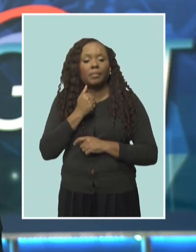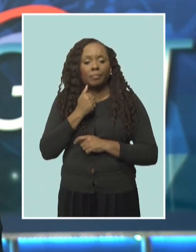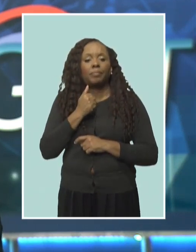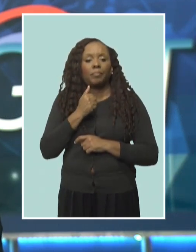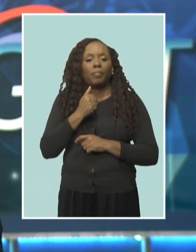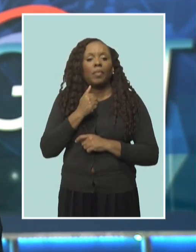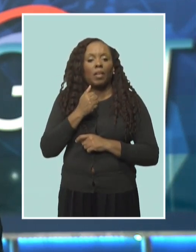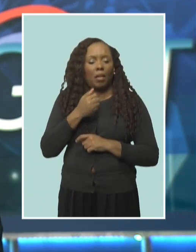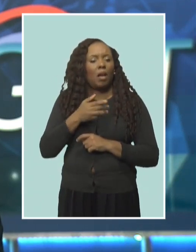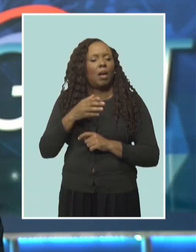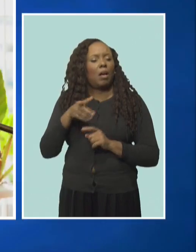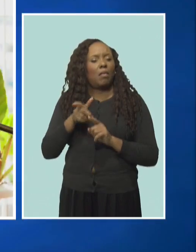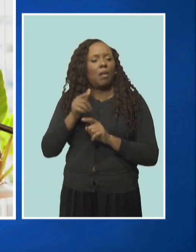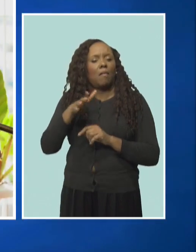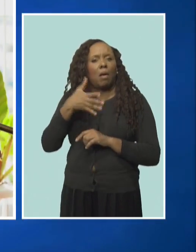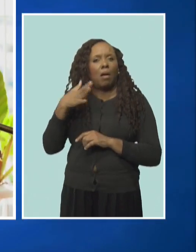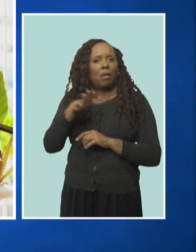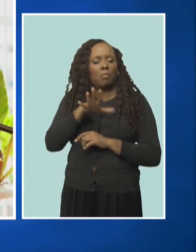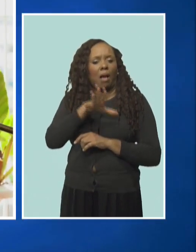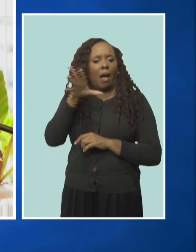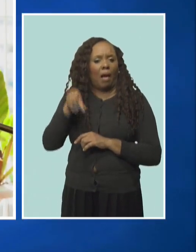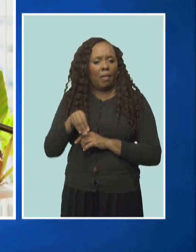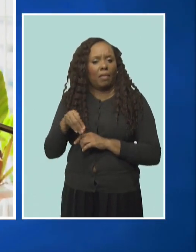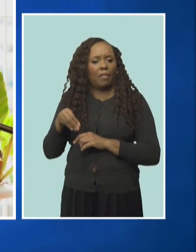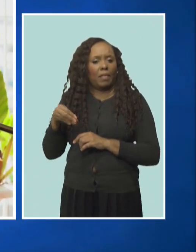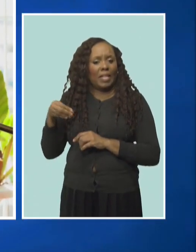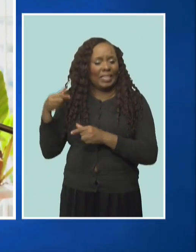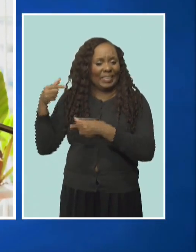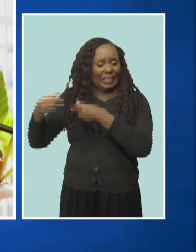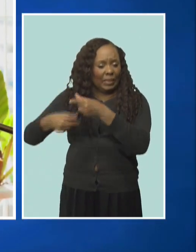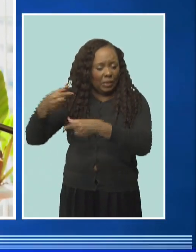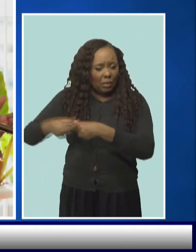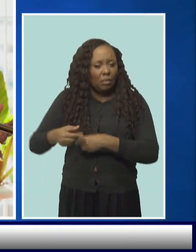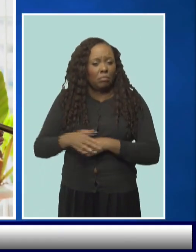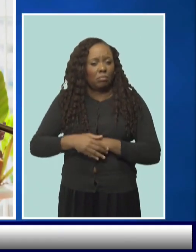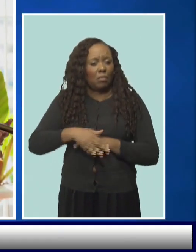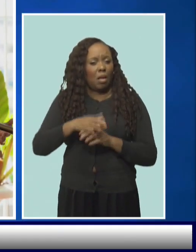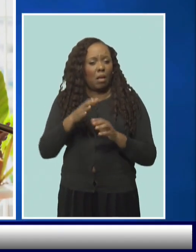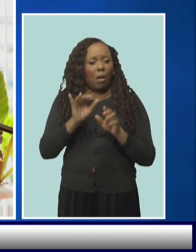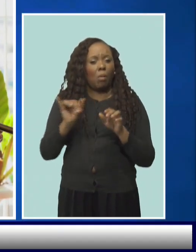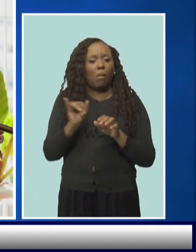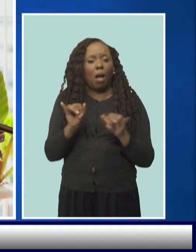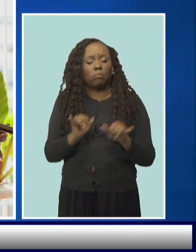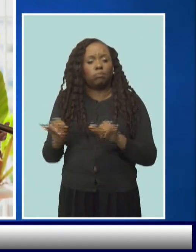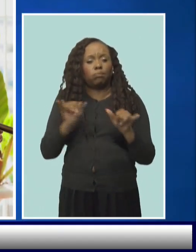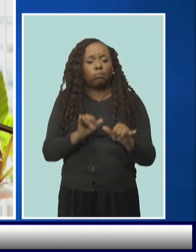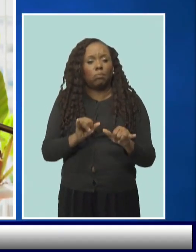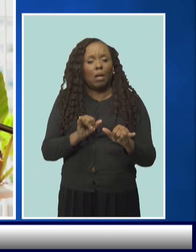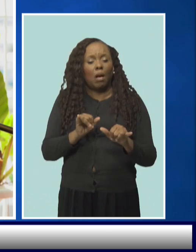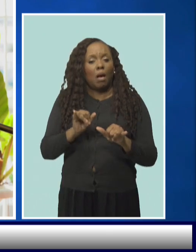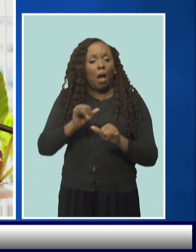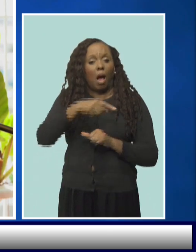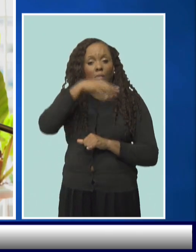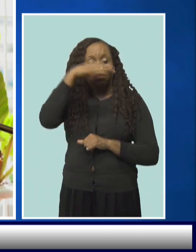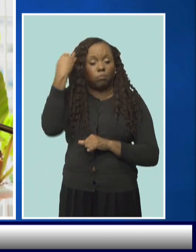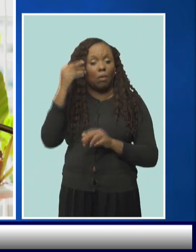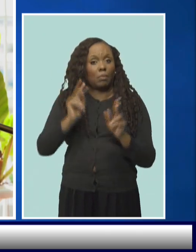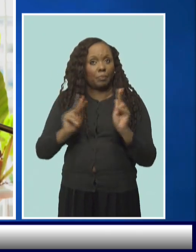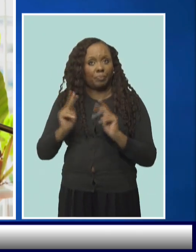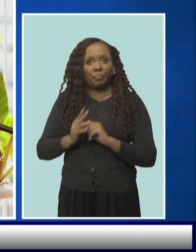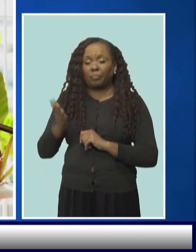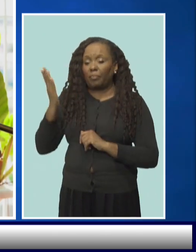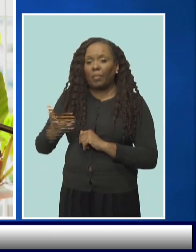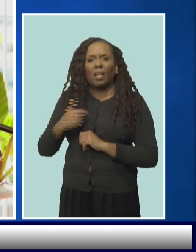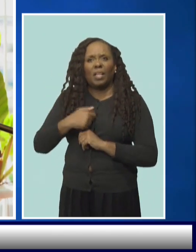African descent. It is of great concern to us because I often say in our country that we are suffering from a diabetes